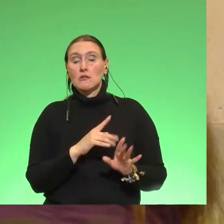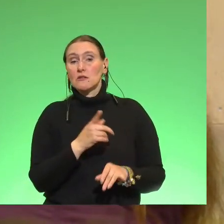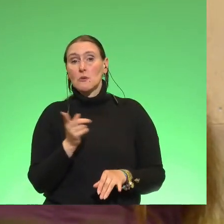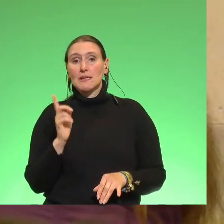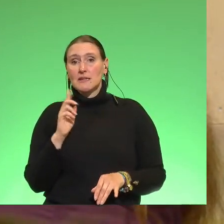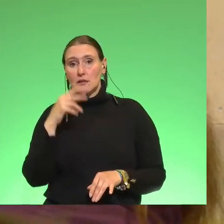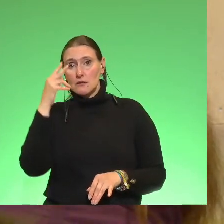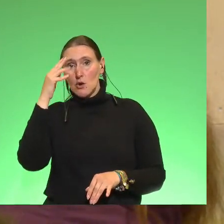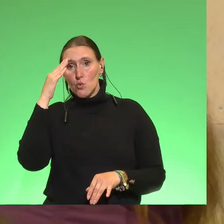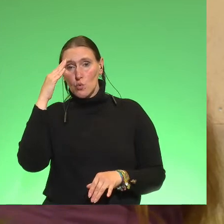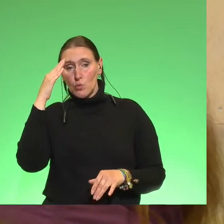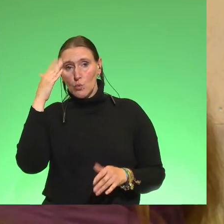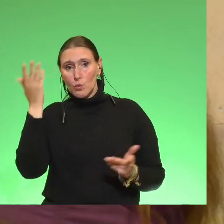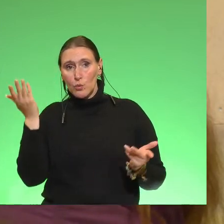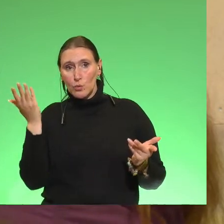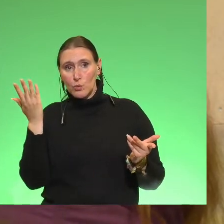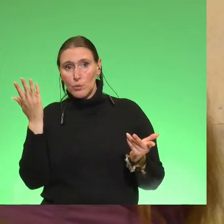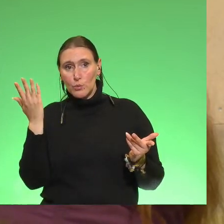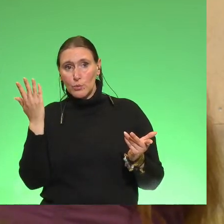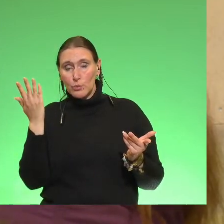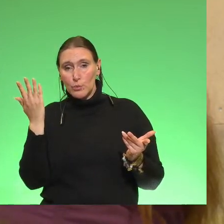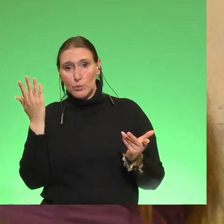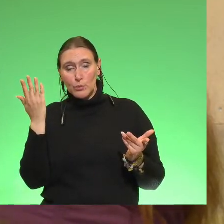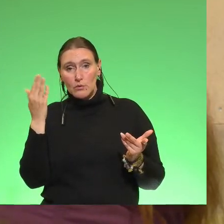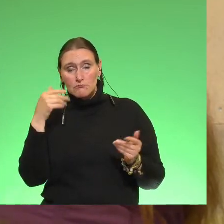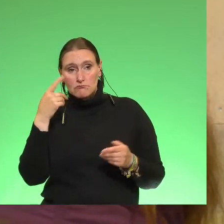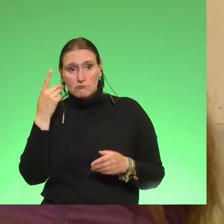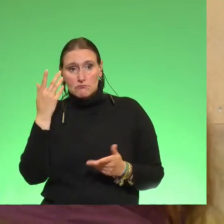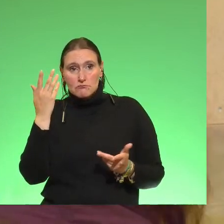So, but it's another,